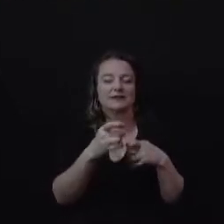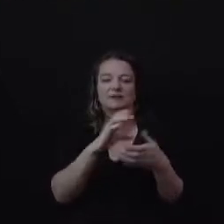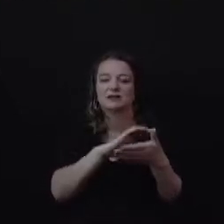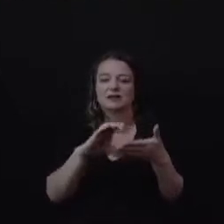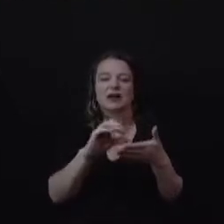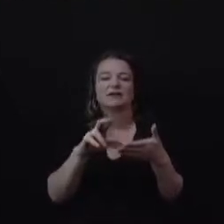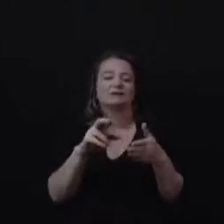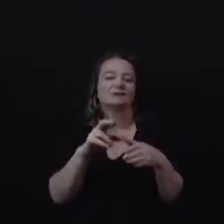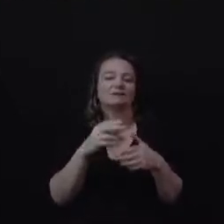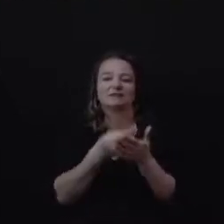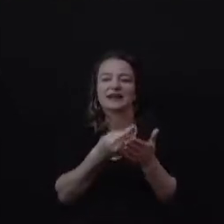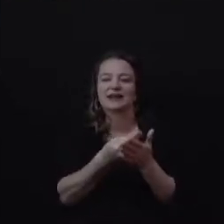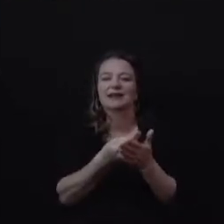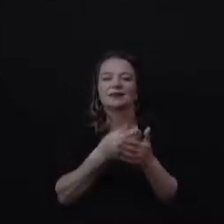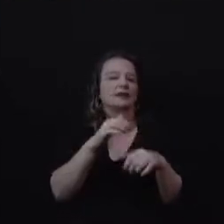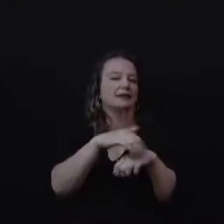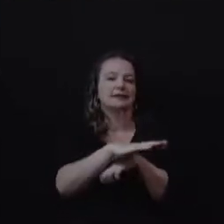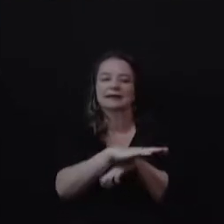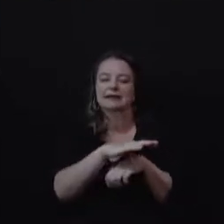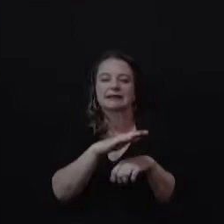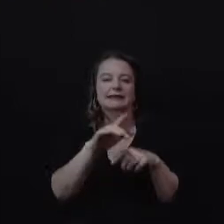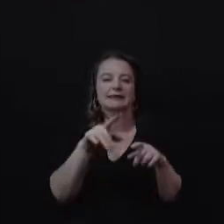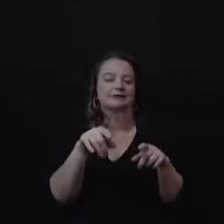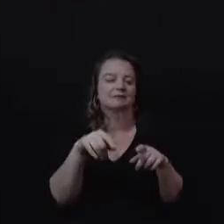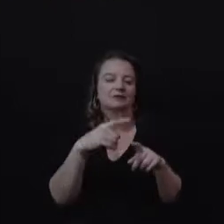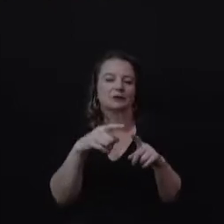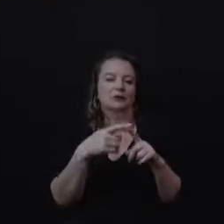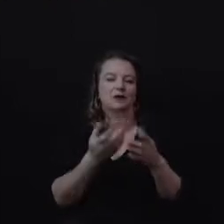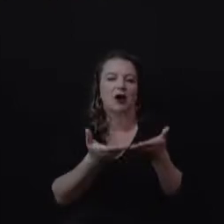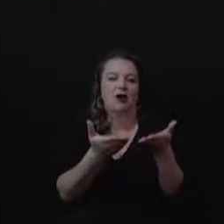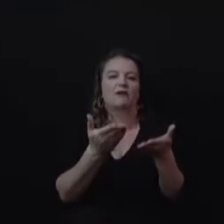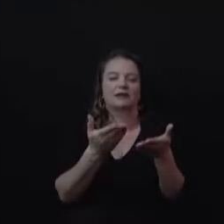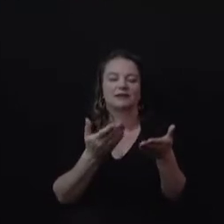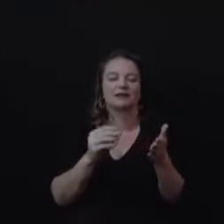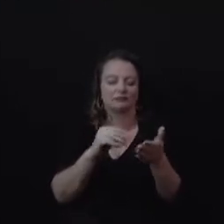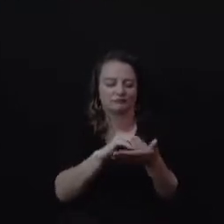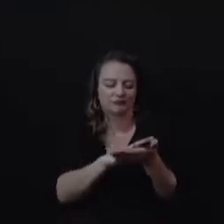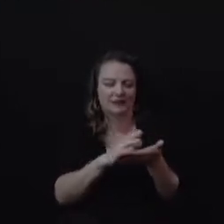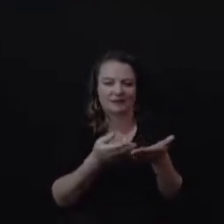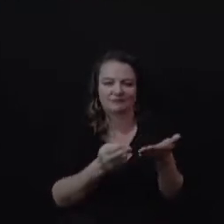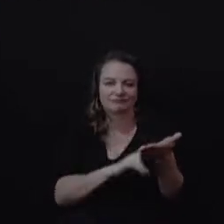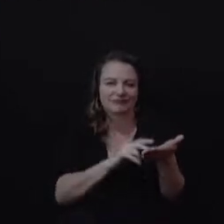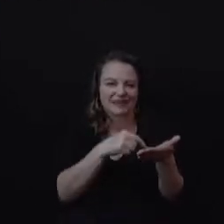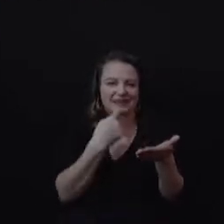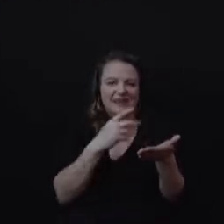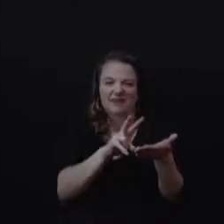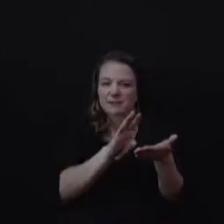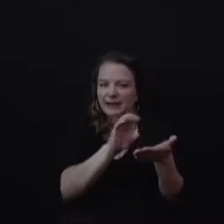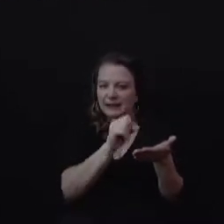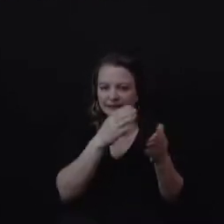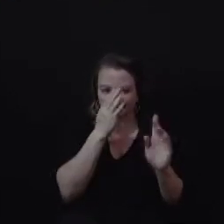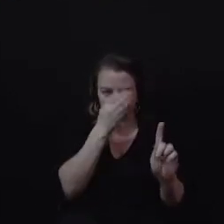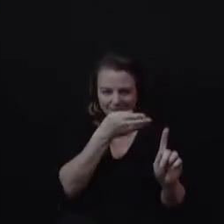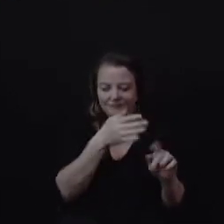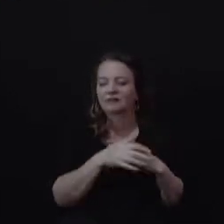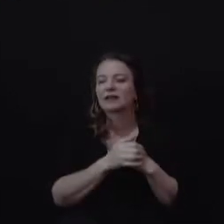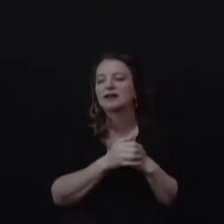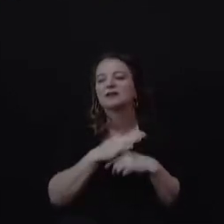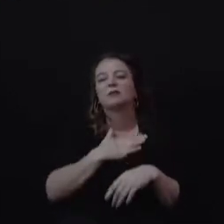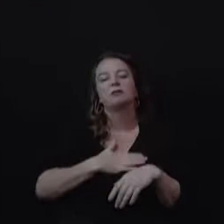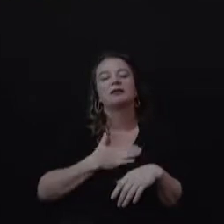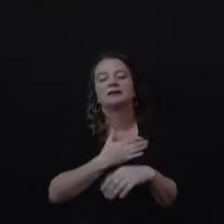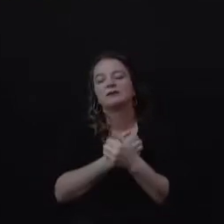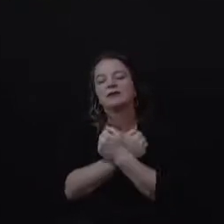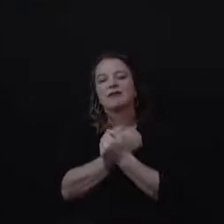in the back, or you can send it through when the offering comes and just note that it's for VBS. You can also give online. We would just love for you to